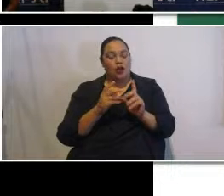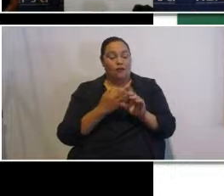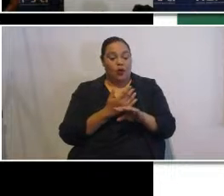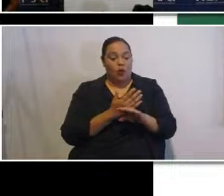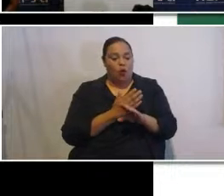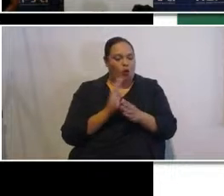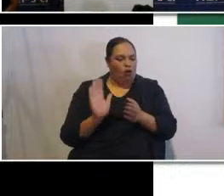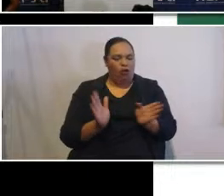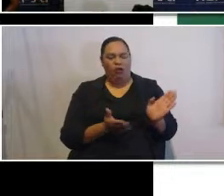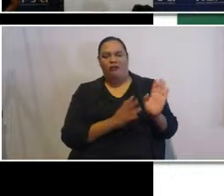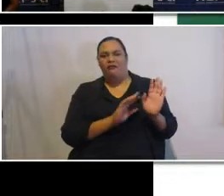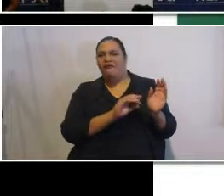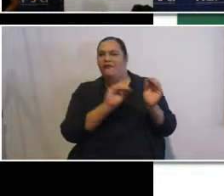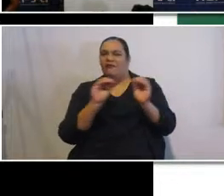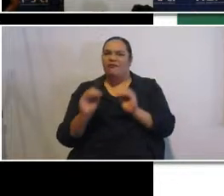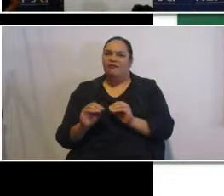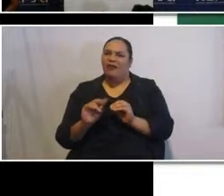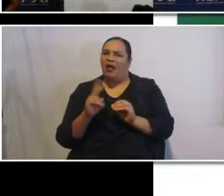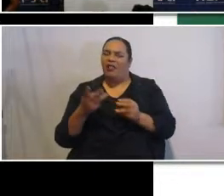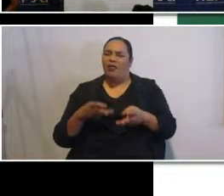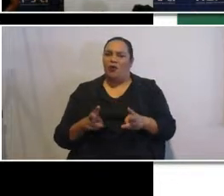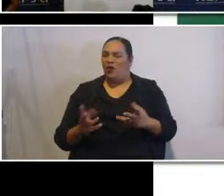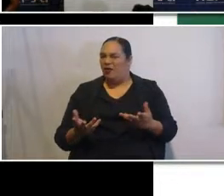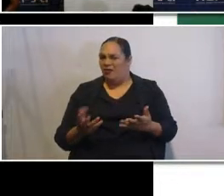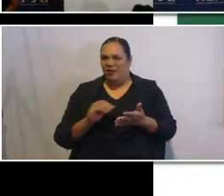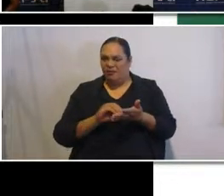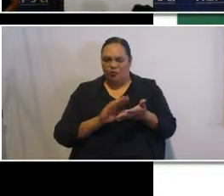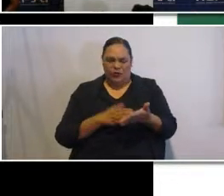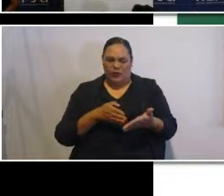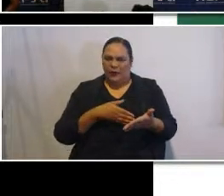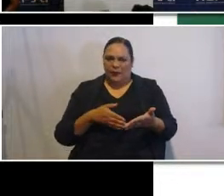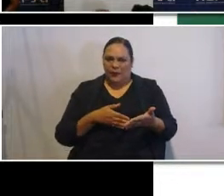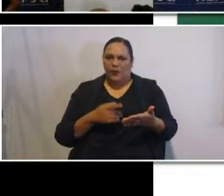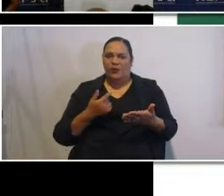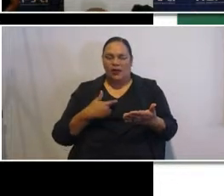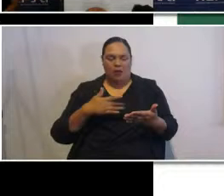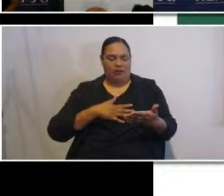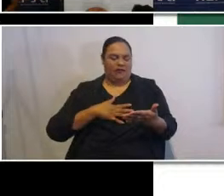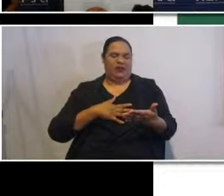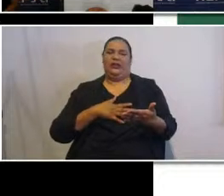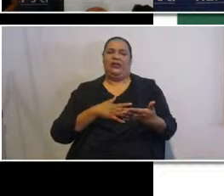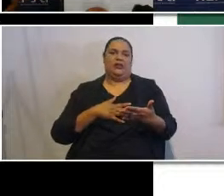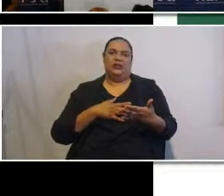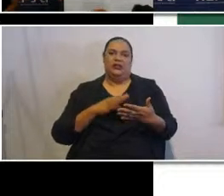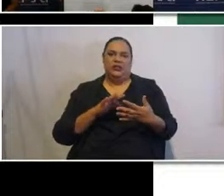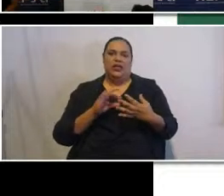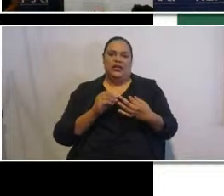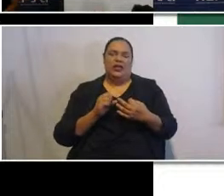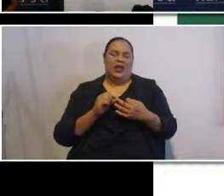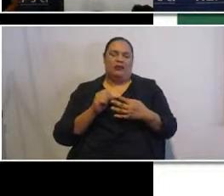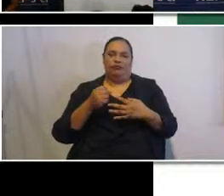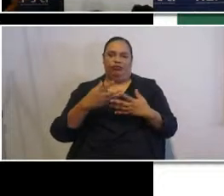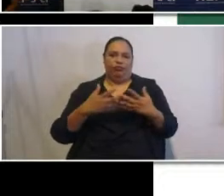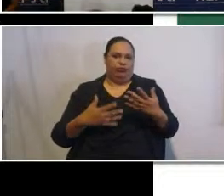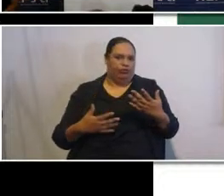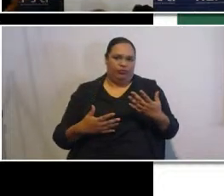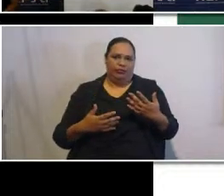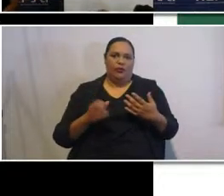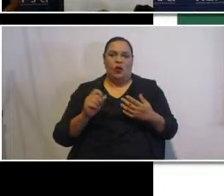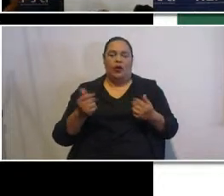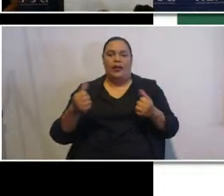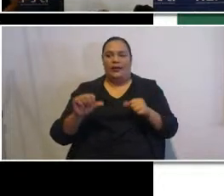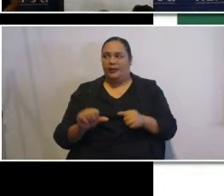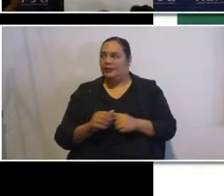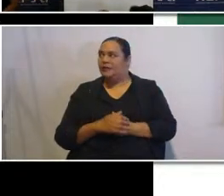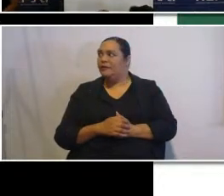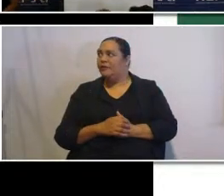coal in this application, and that to us has a number of implications. Okay guys, next slide please.